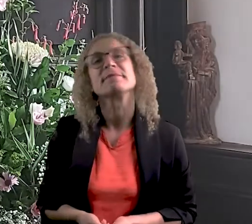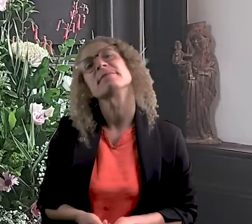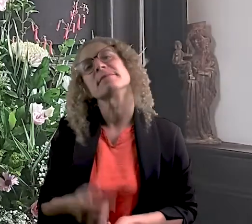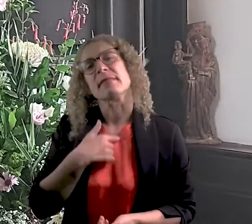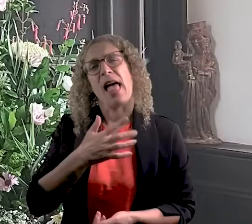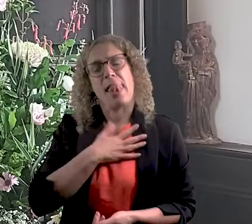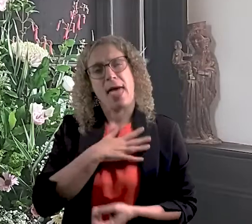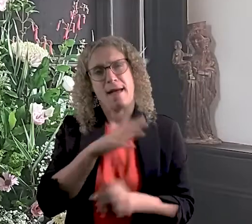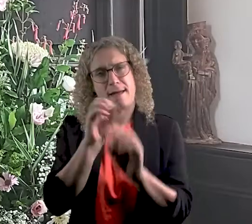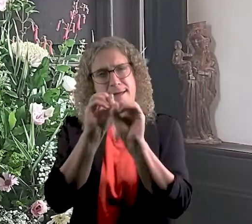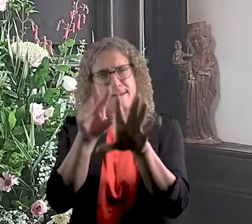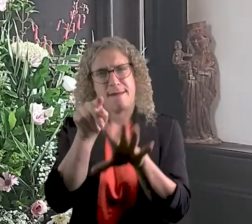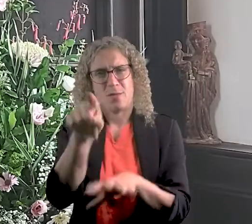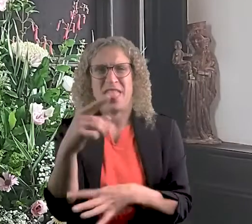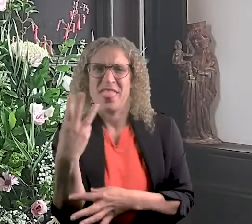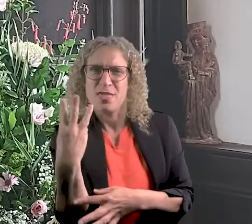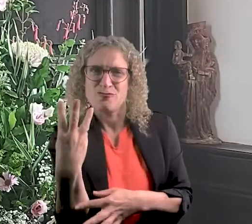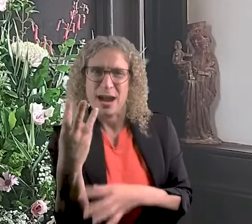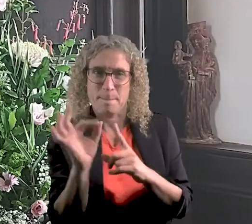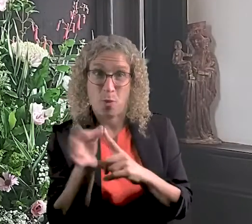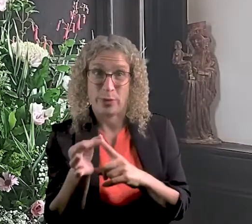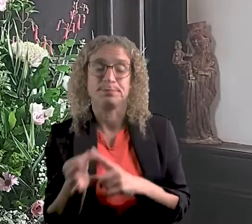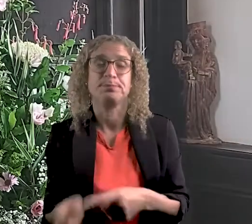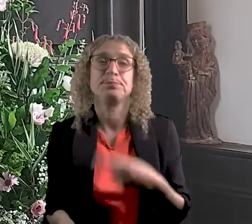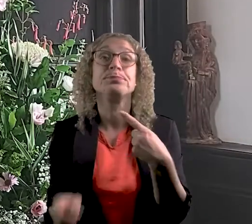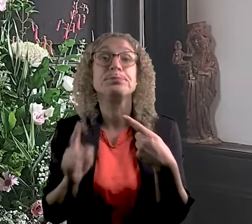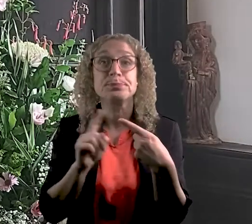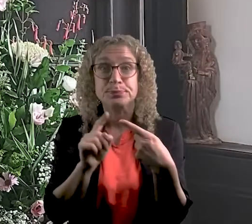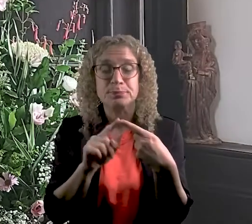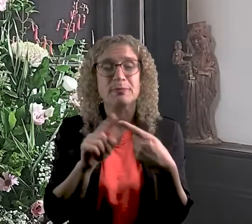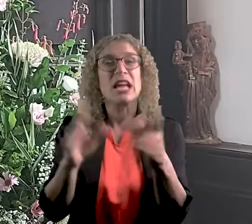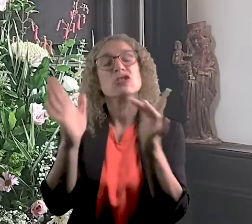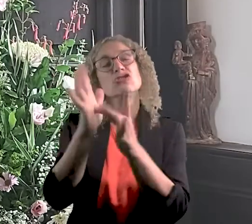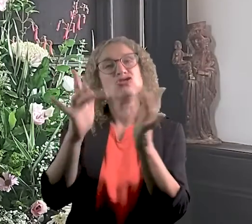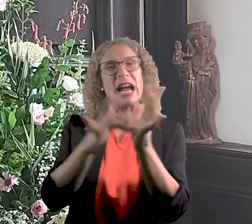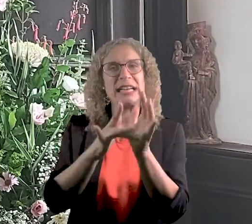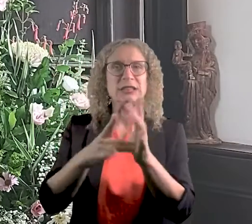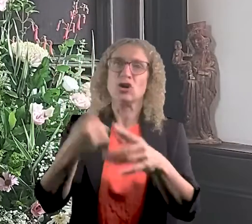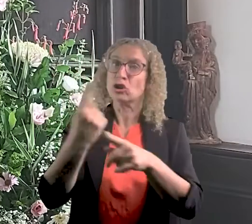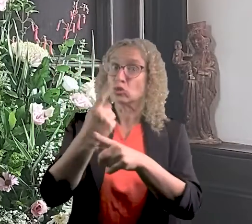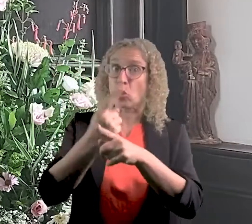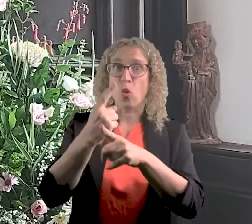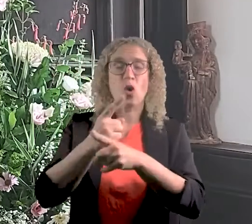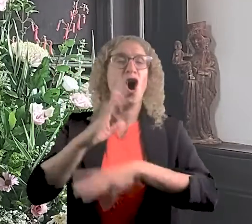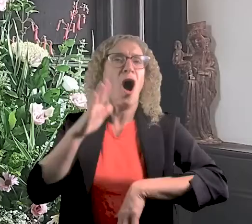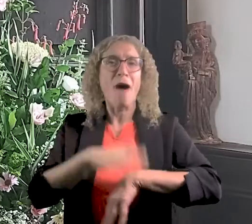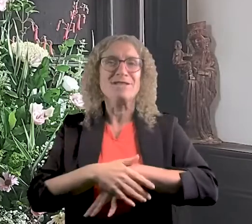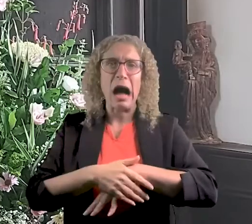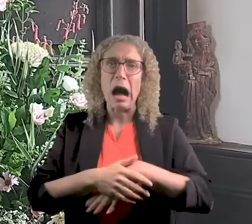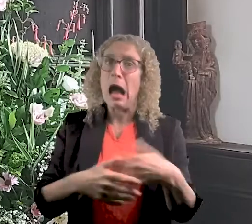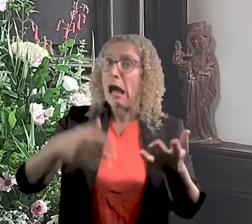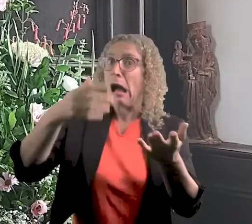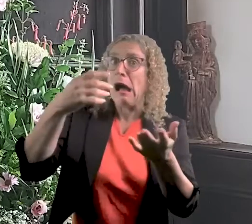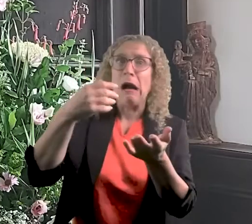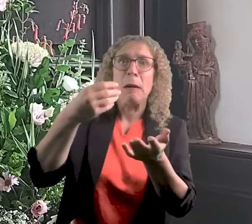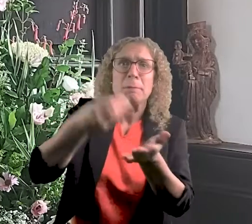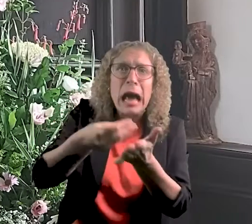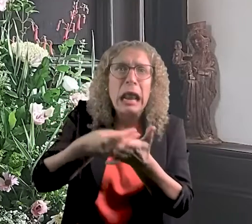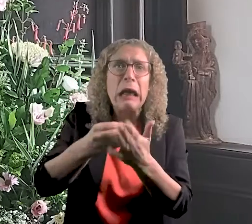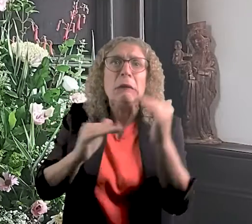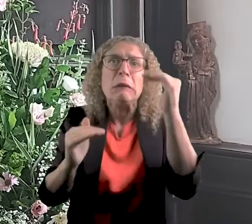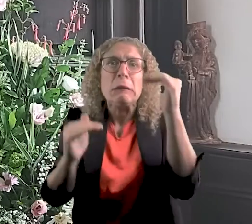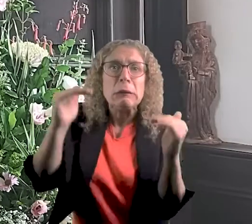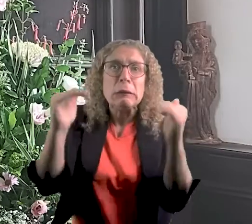Let's look quickly at 3 points. Firstly, we note that Jesus' ministry is not about the incidental patching up